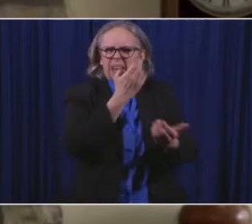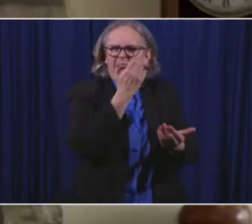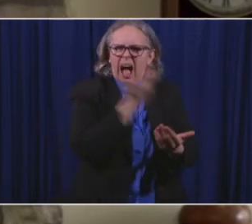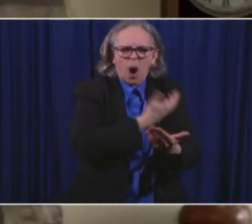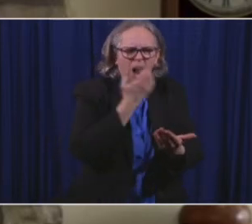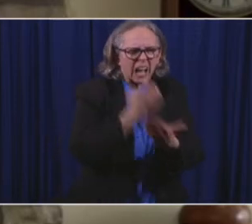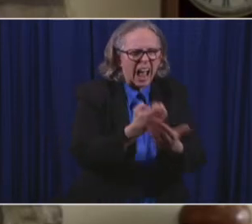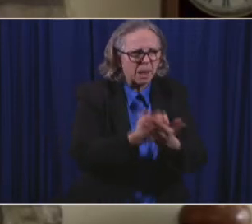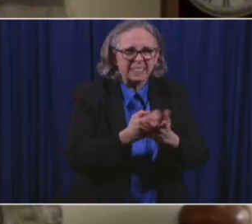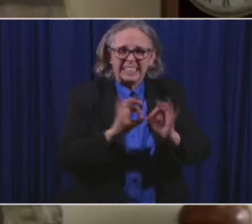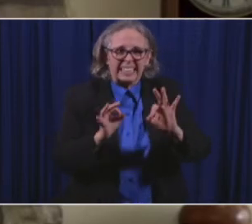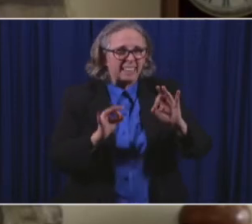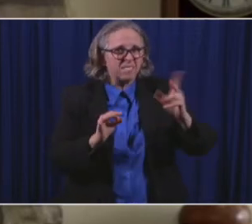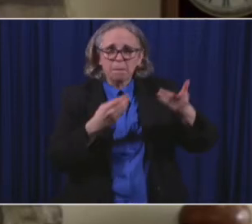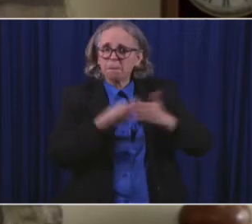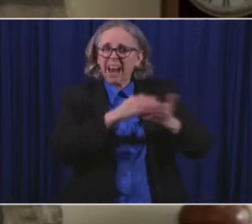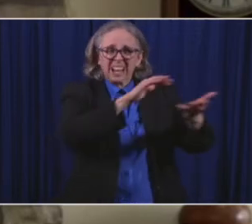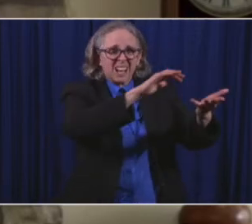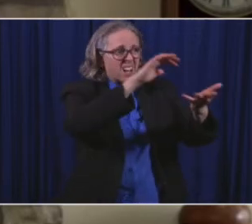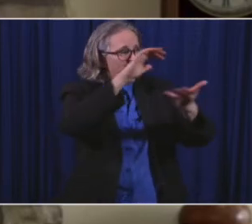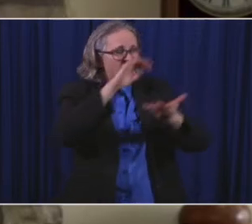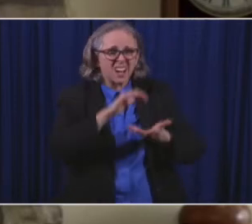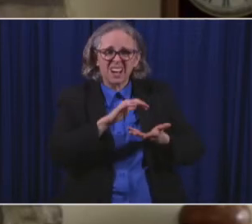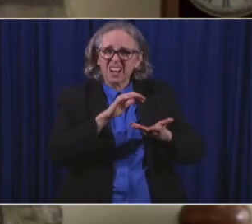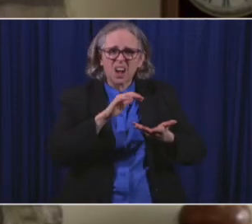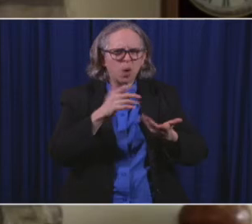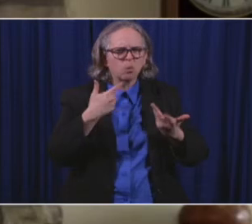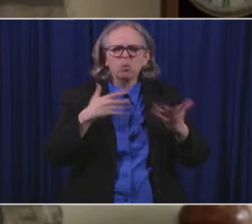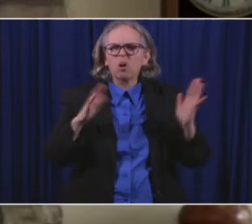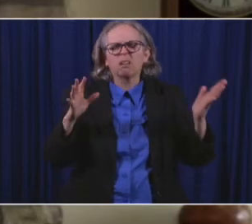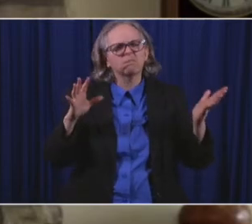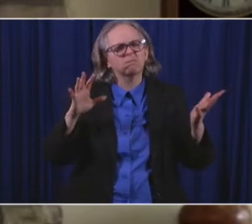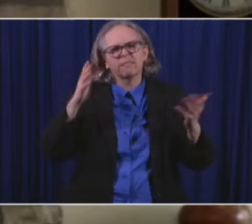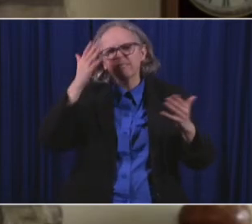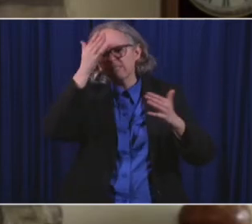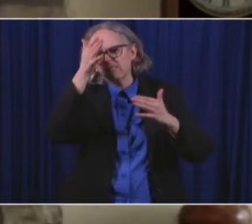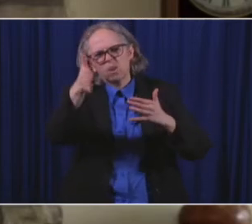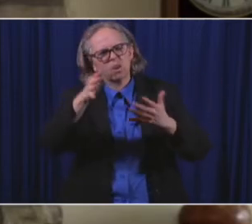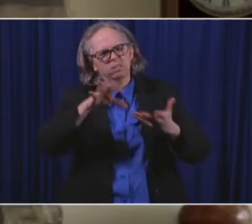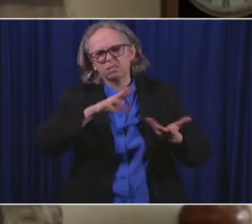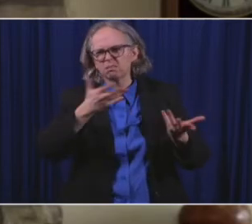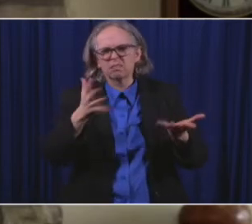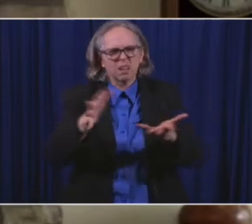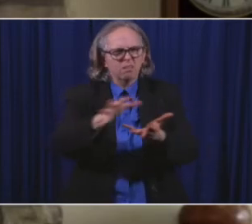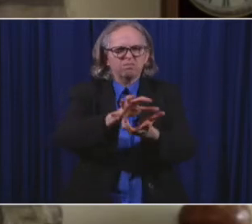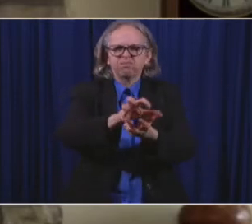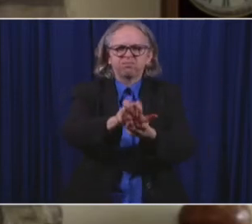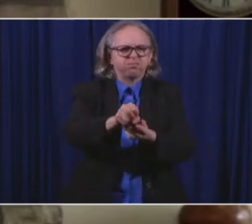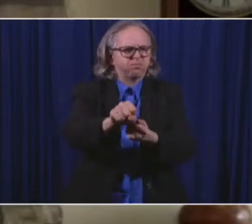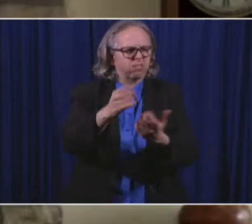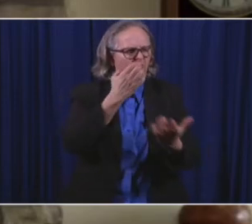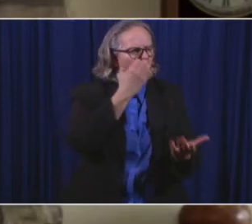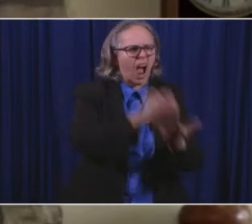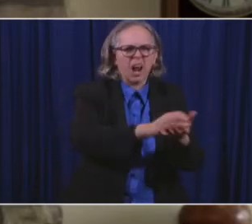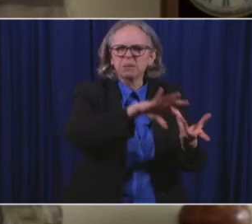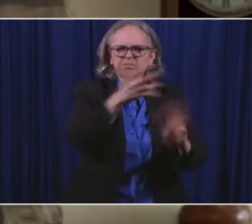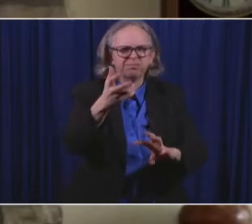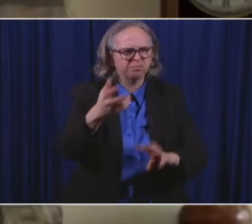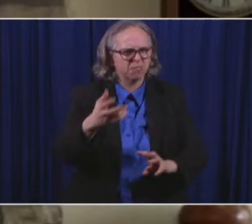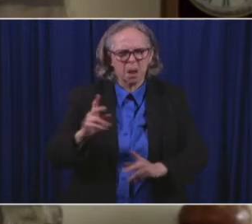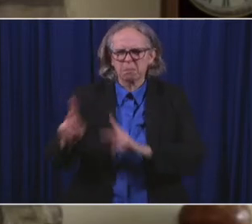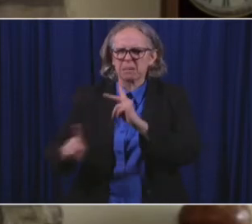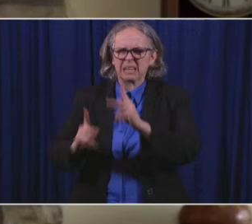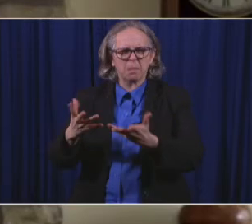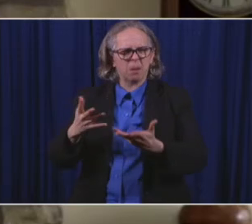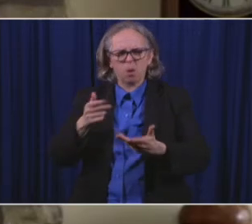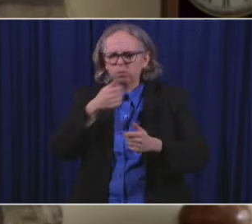early on, it would have been just devastating from an economic point of view and from a human point of view.